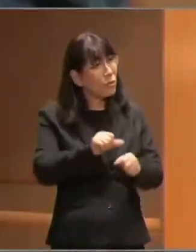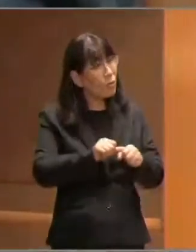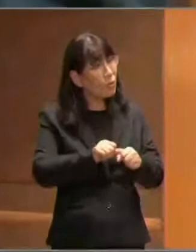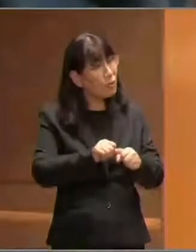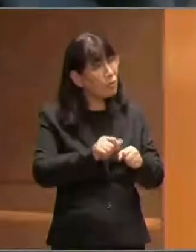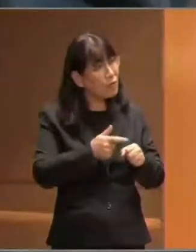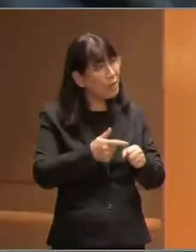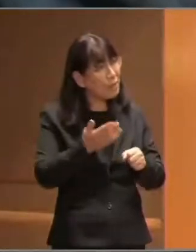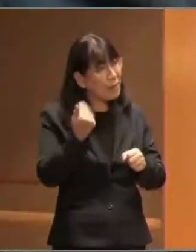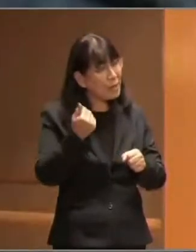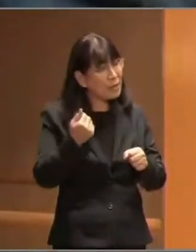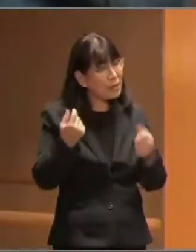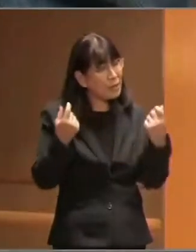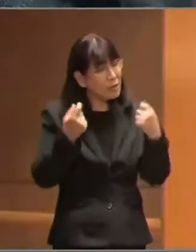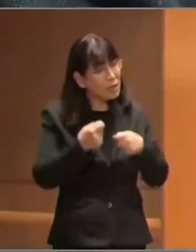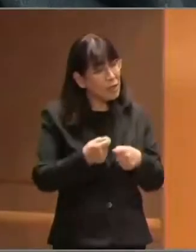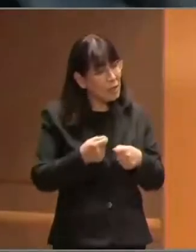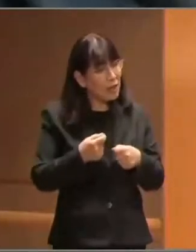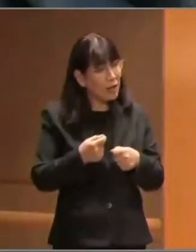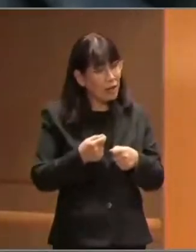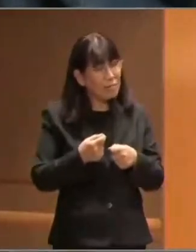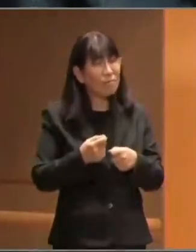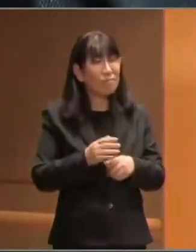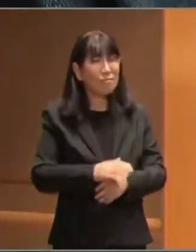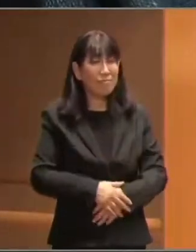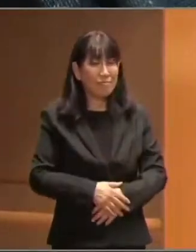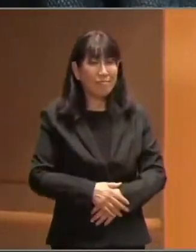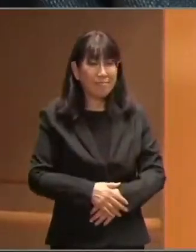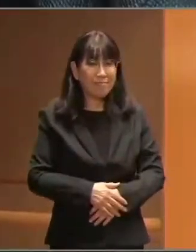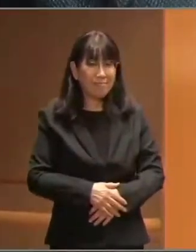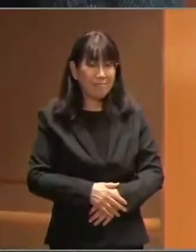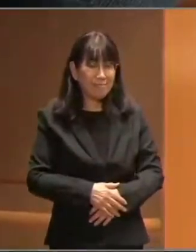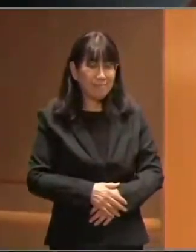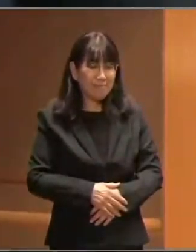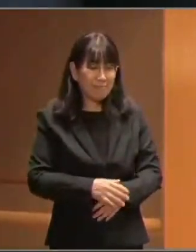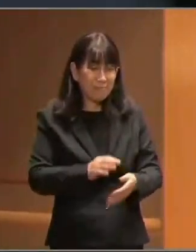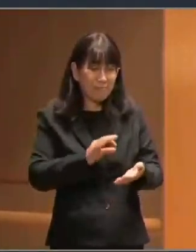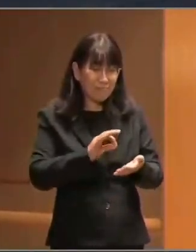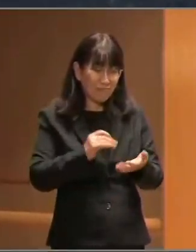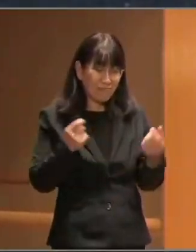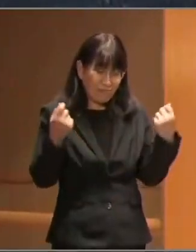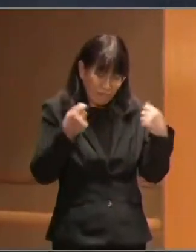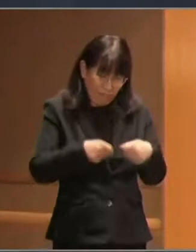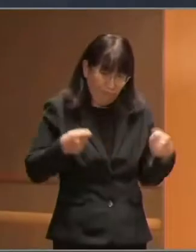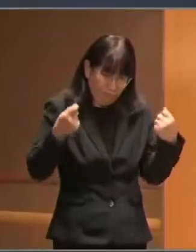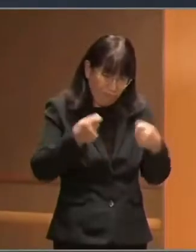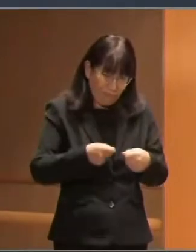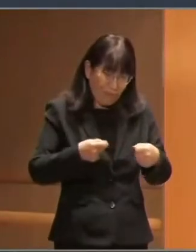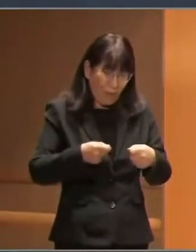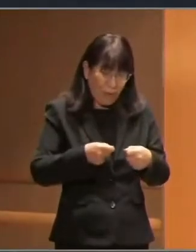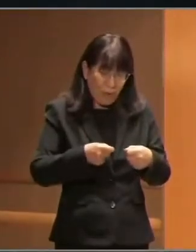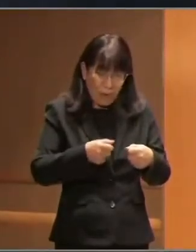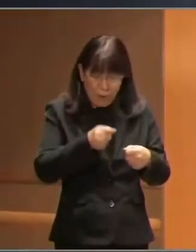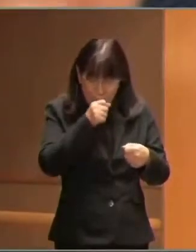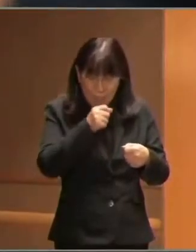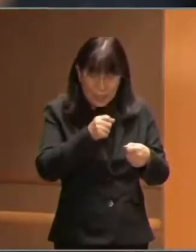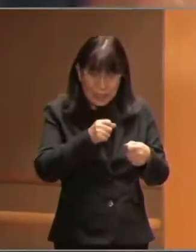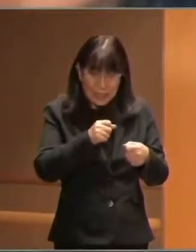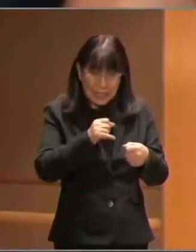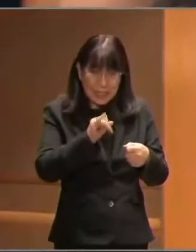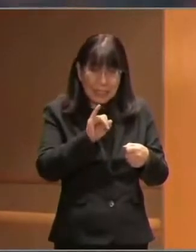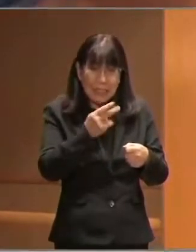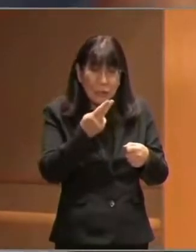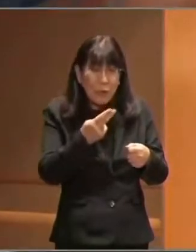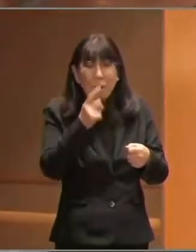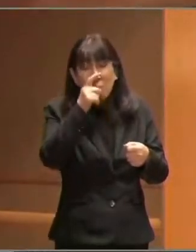one I'm wearing now is probably of 15, 16 years old. So the more you use, the more taste it